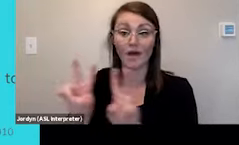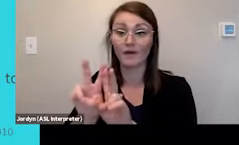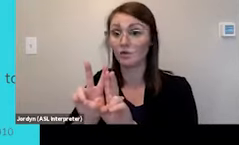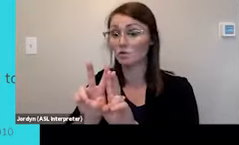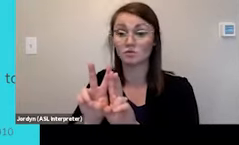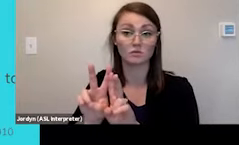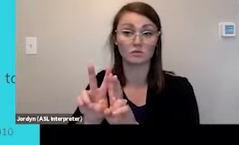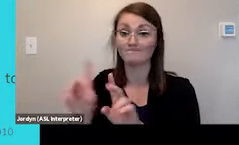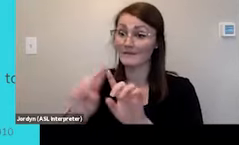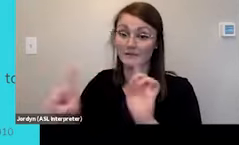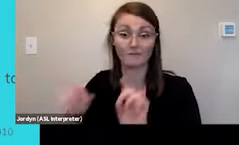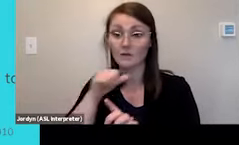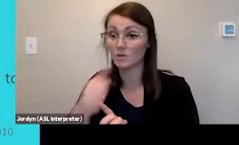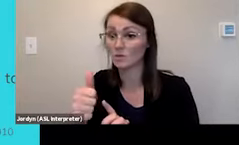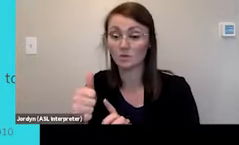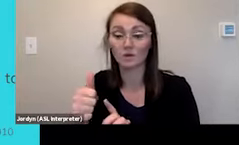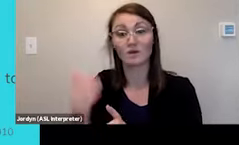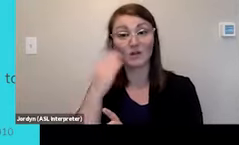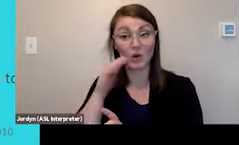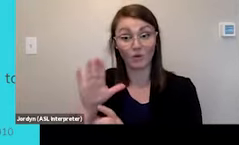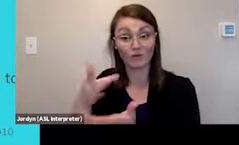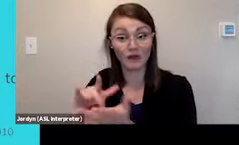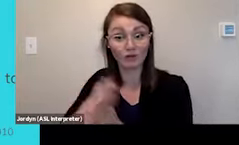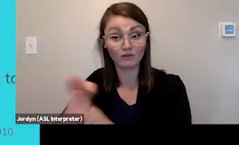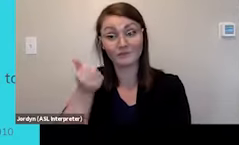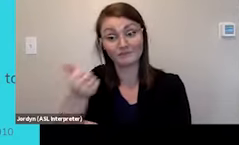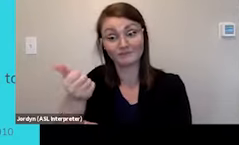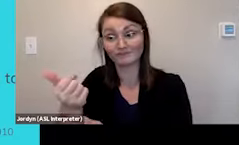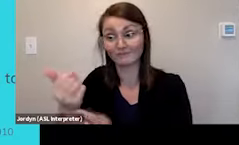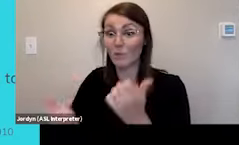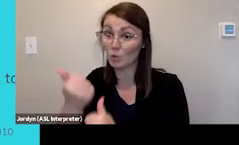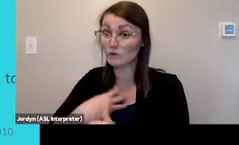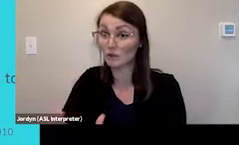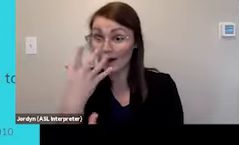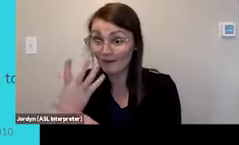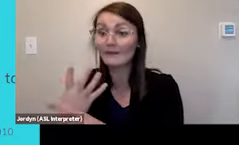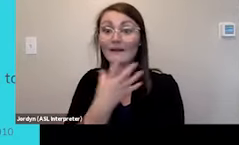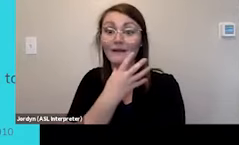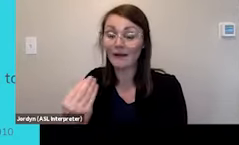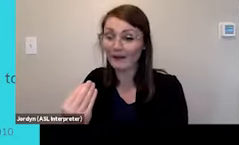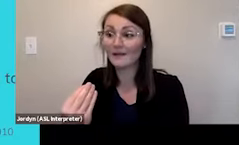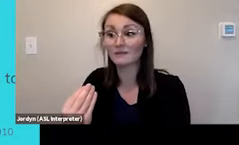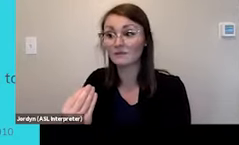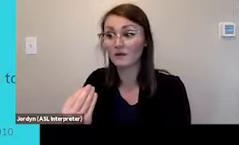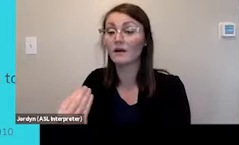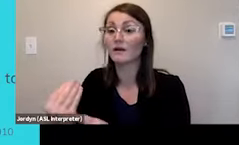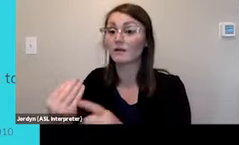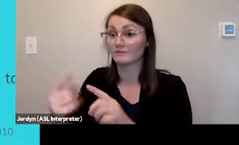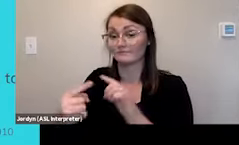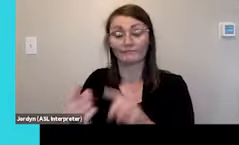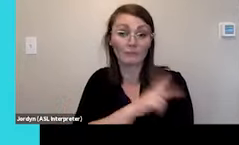that the predominantly white medical field and the diverse clientele of those on the autism spectrum